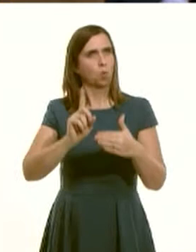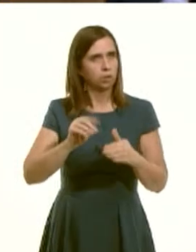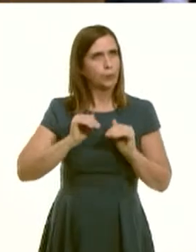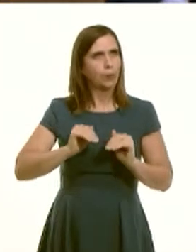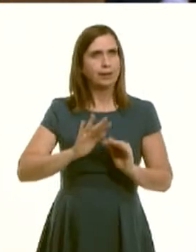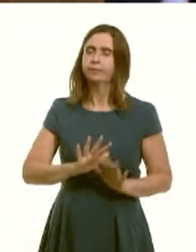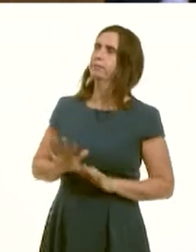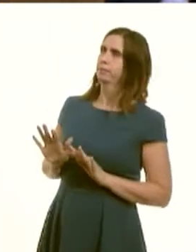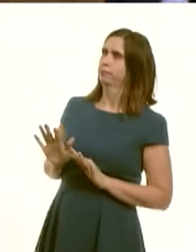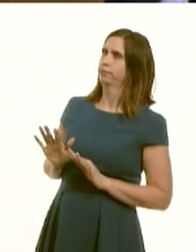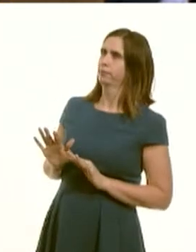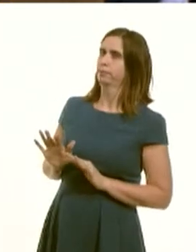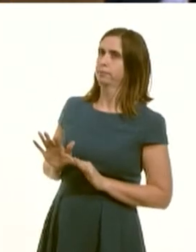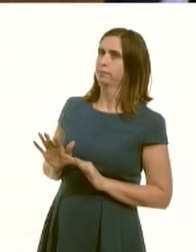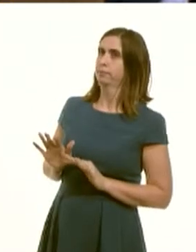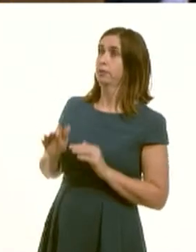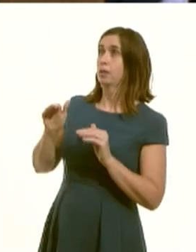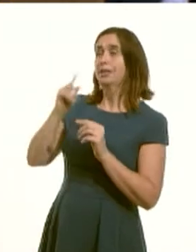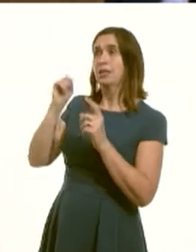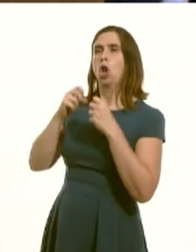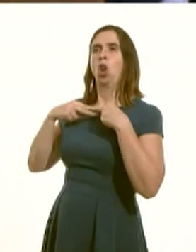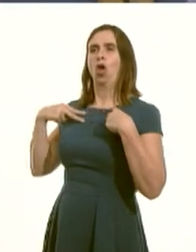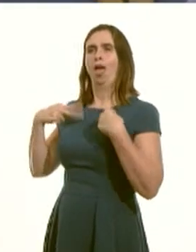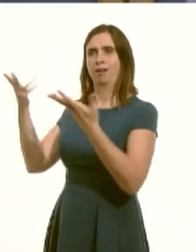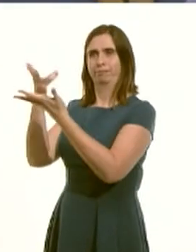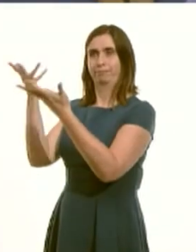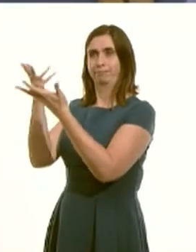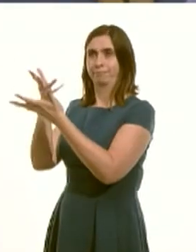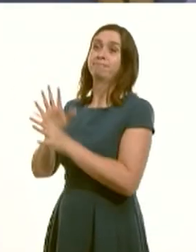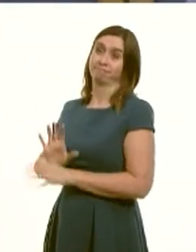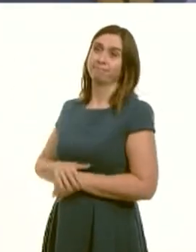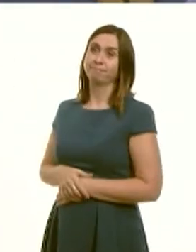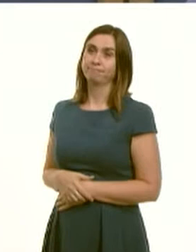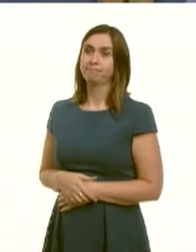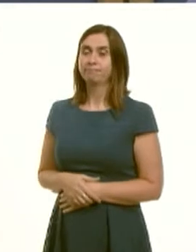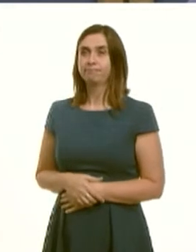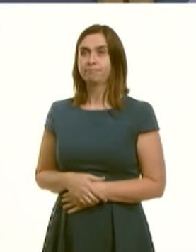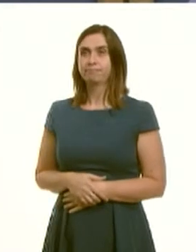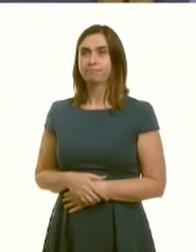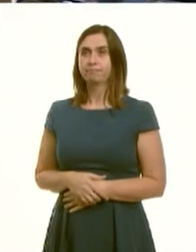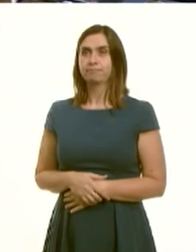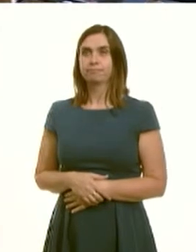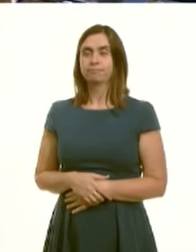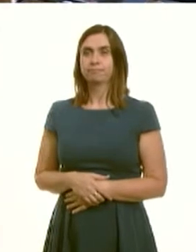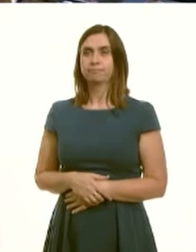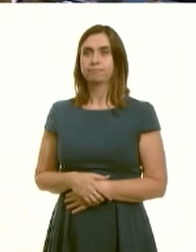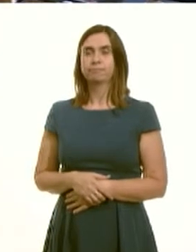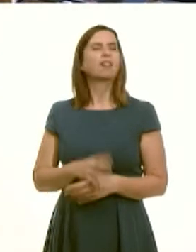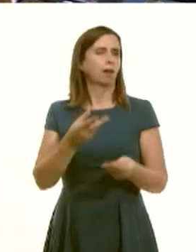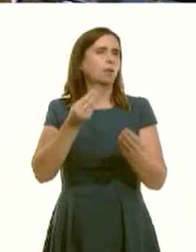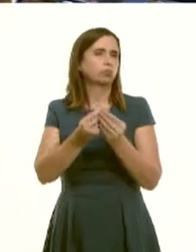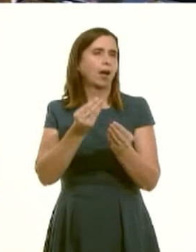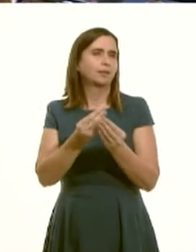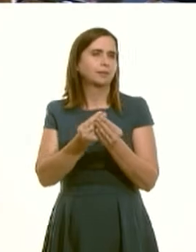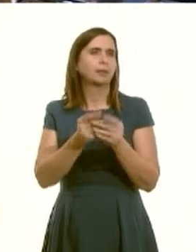matter now is, dare I say it, in the hands of the lawyers. Mark Isherwood. Thank you, Rachel. Pricing, of course, is linked to